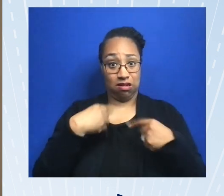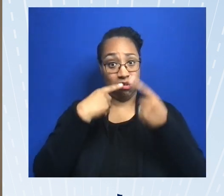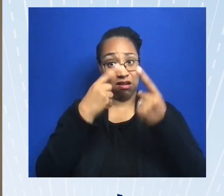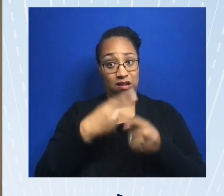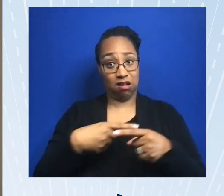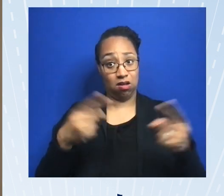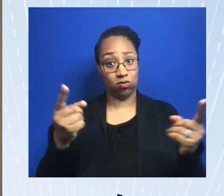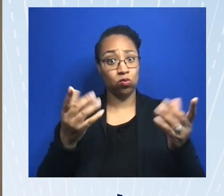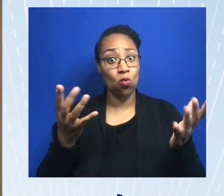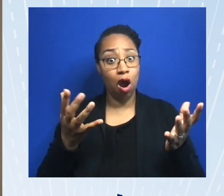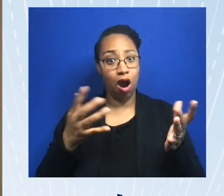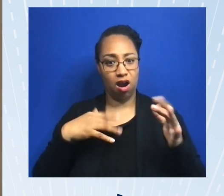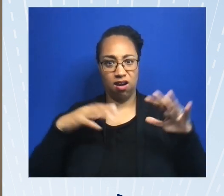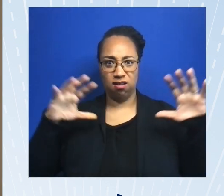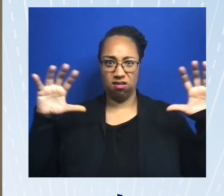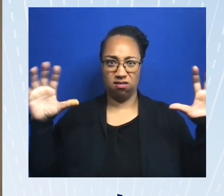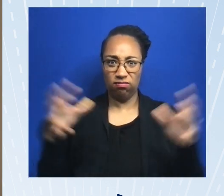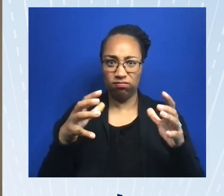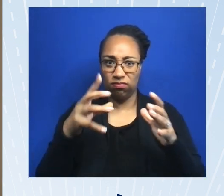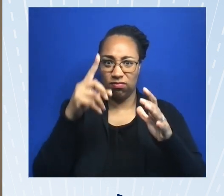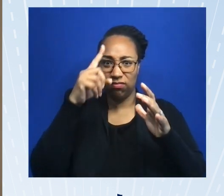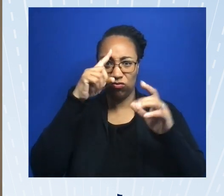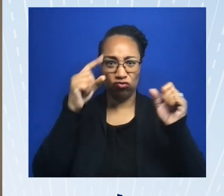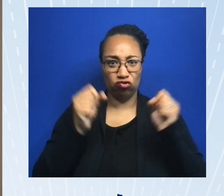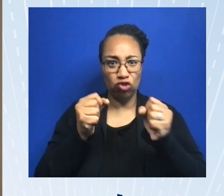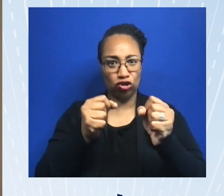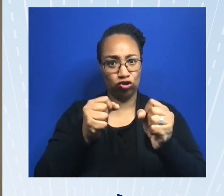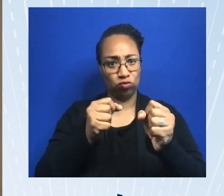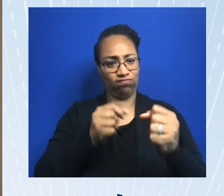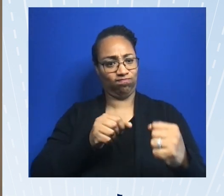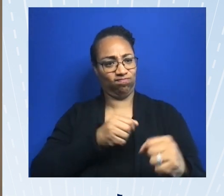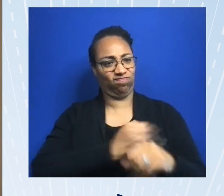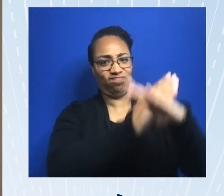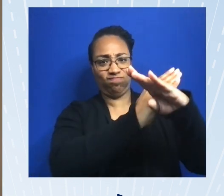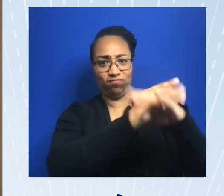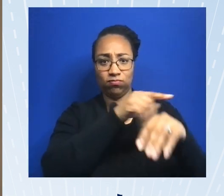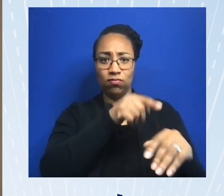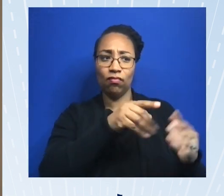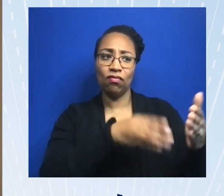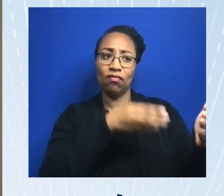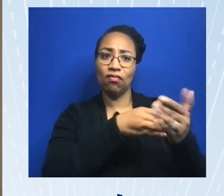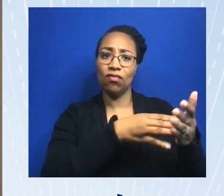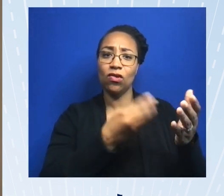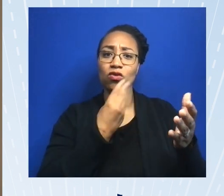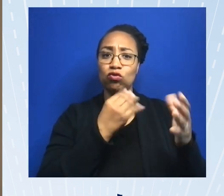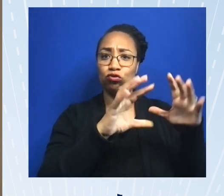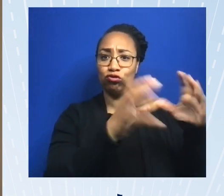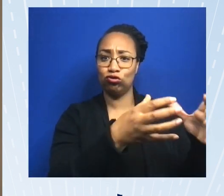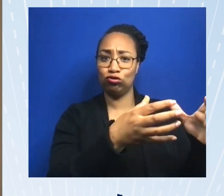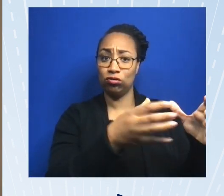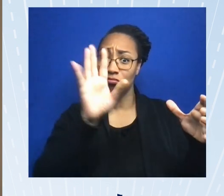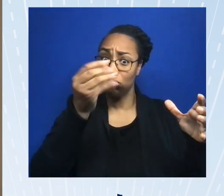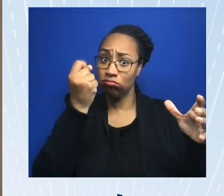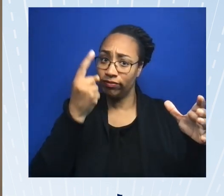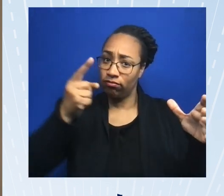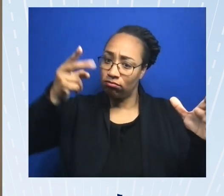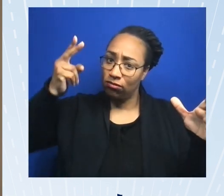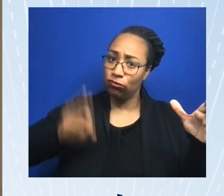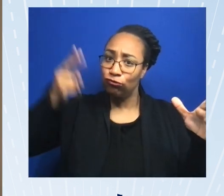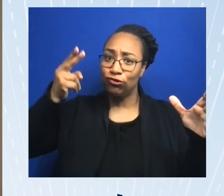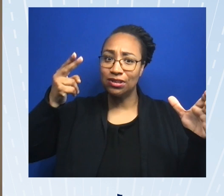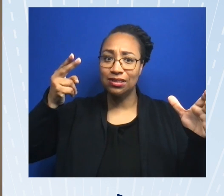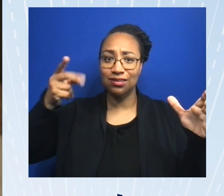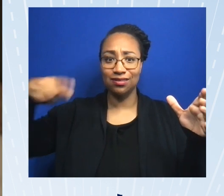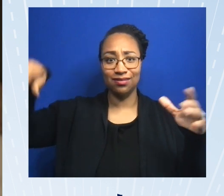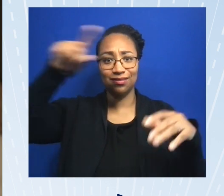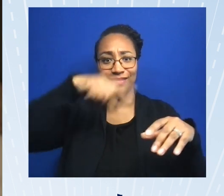effort to fight anti-Semitism in American history. And it directs the whole of society, a whole of society effort in 4 key